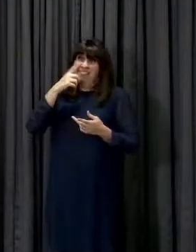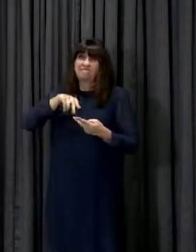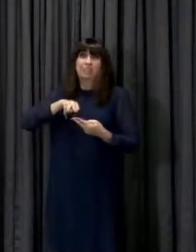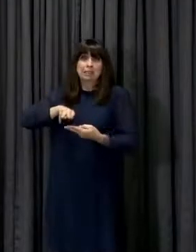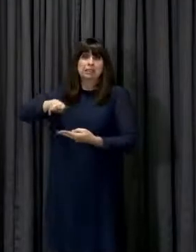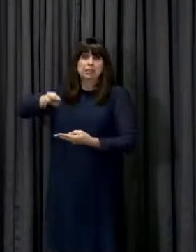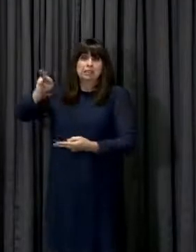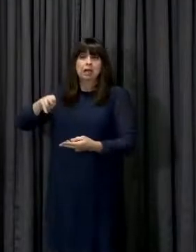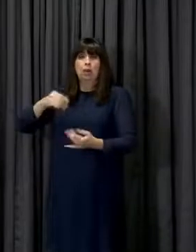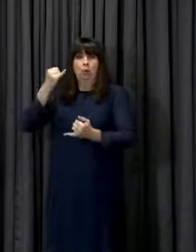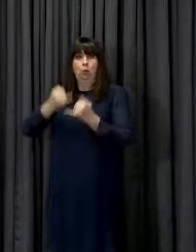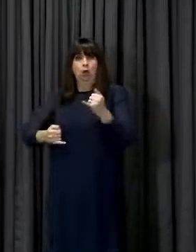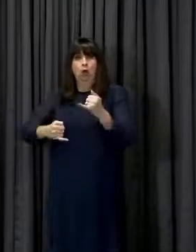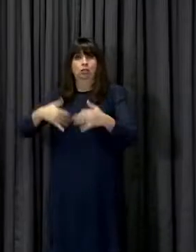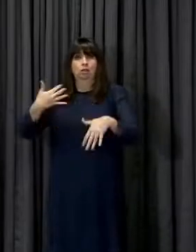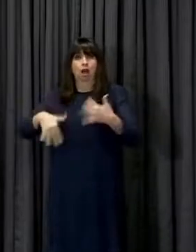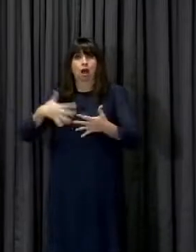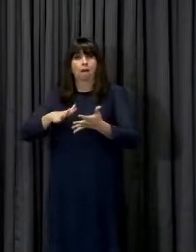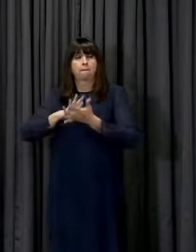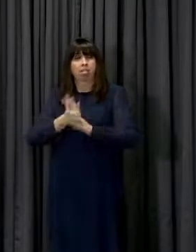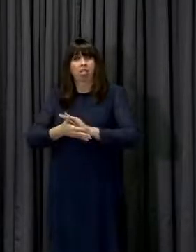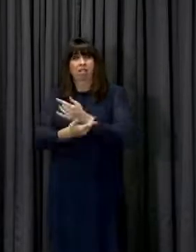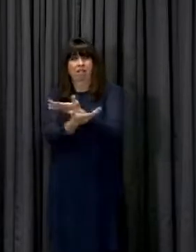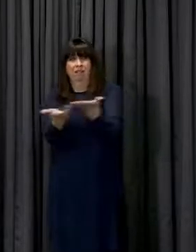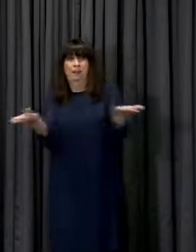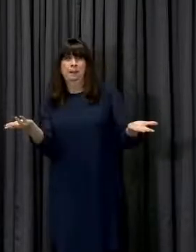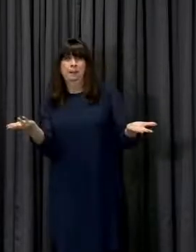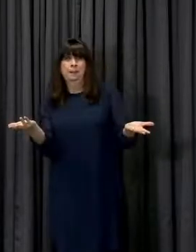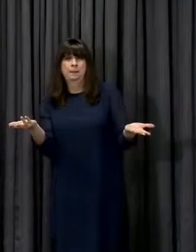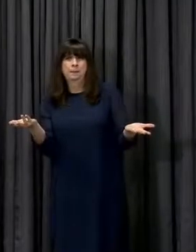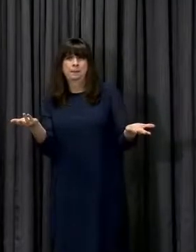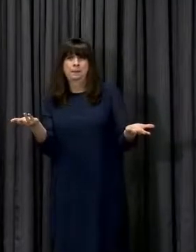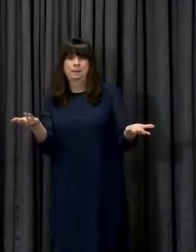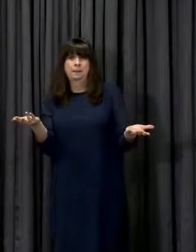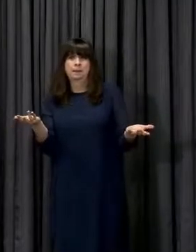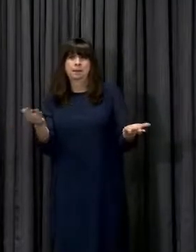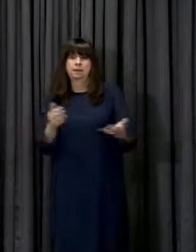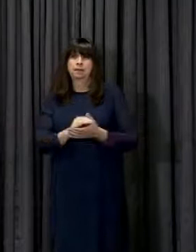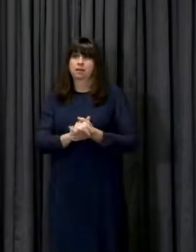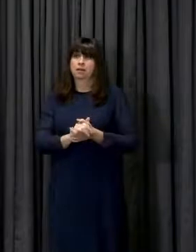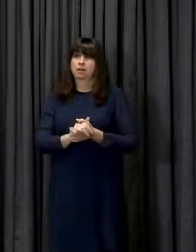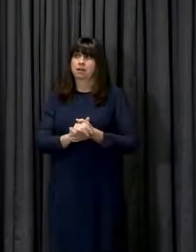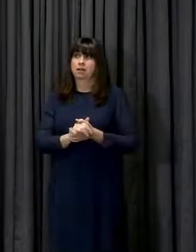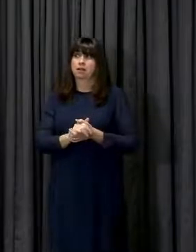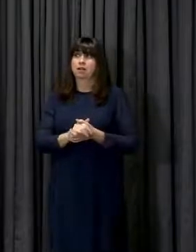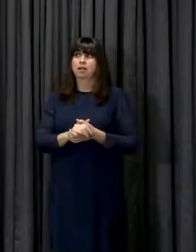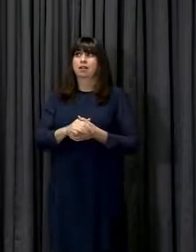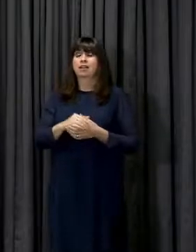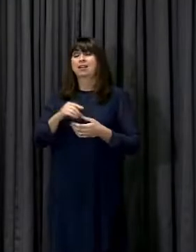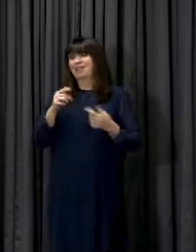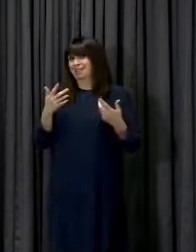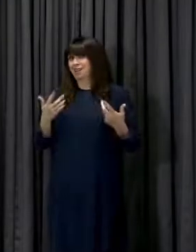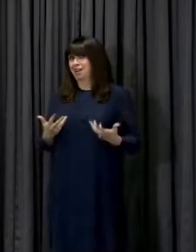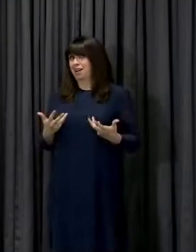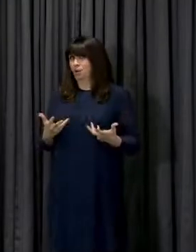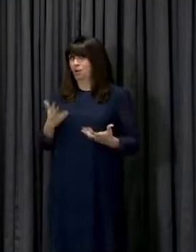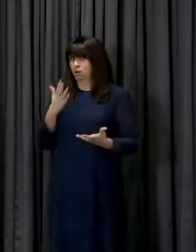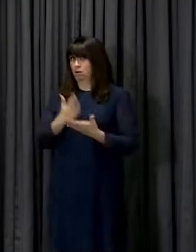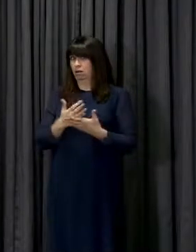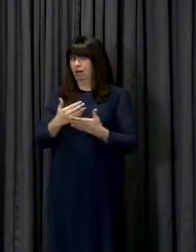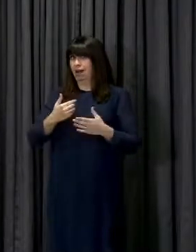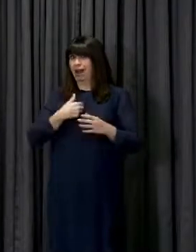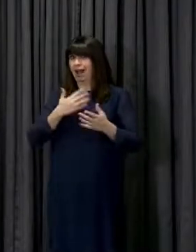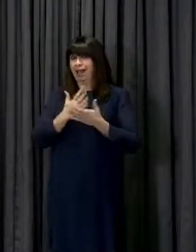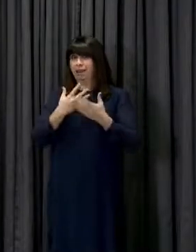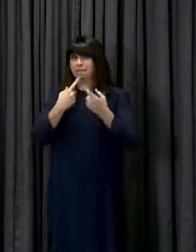harm. So we of course reorder the data, and if we need to act at a different point in time, then we will do. But this is really a message for